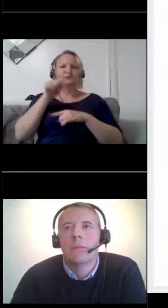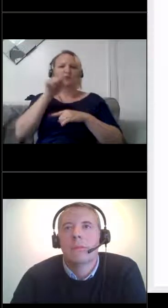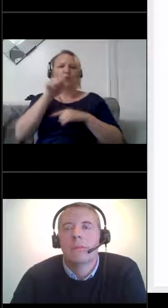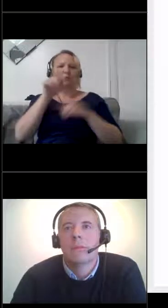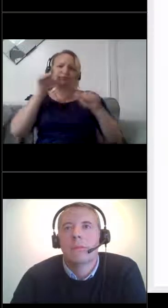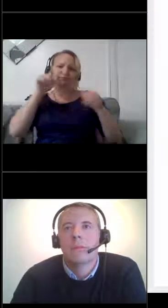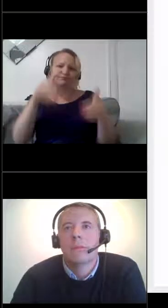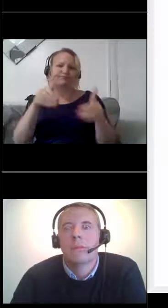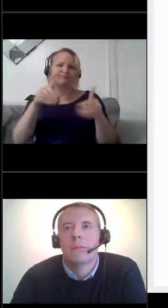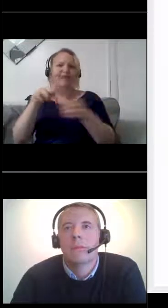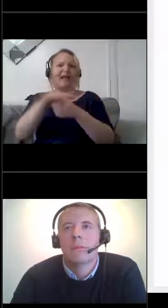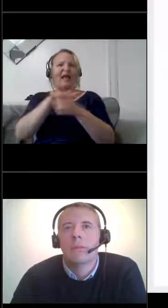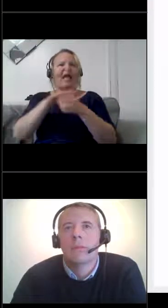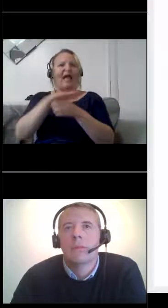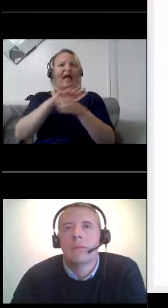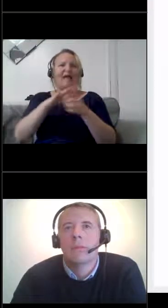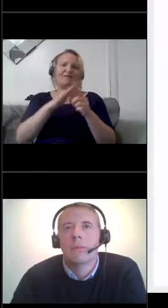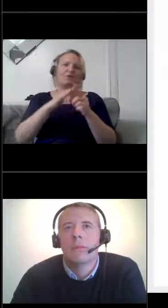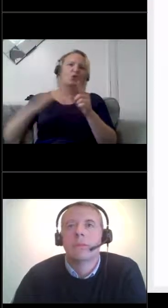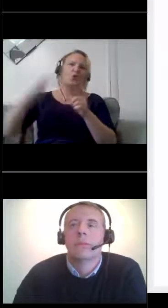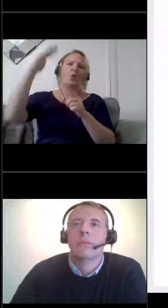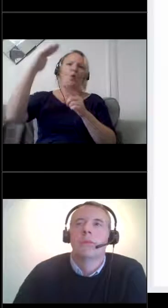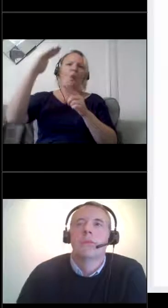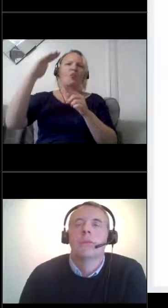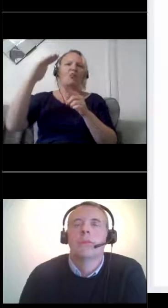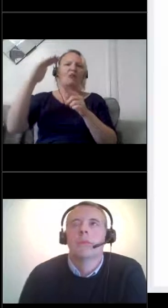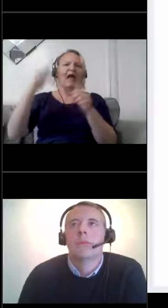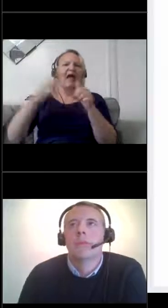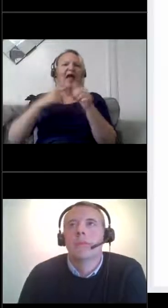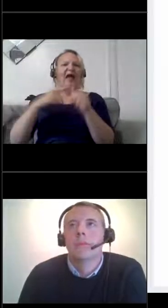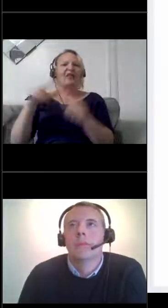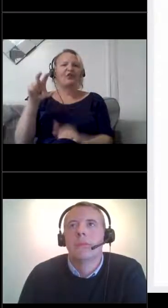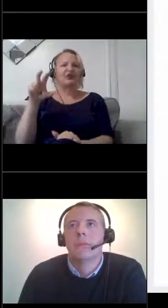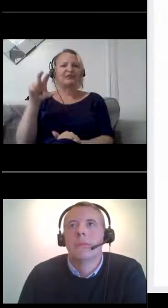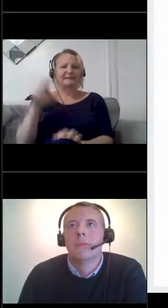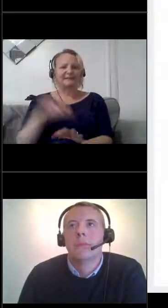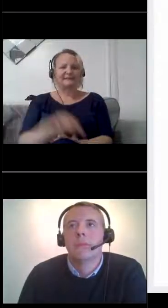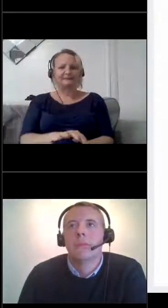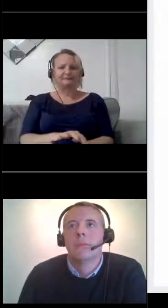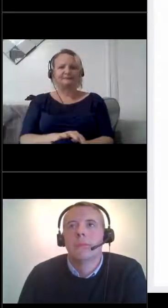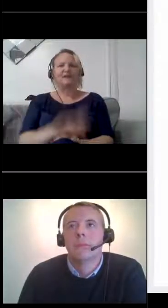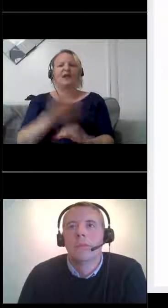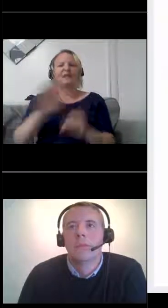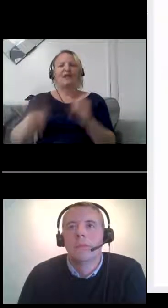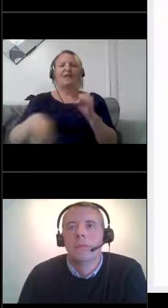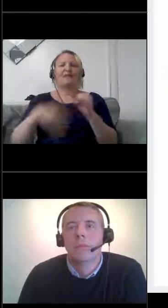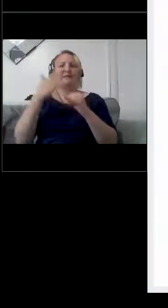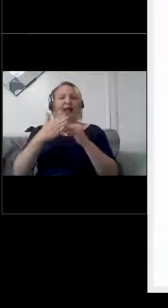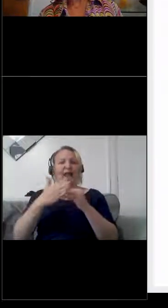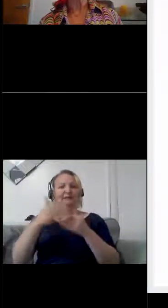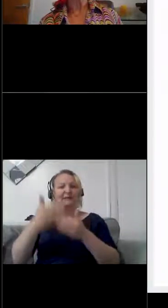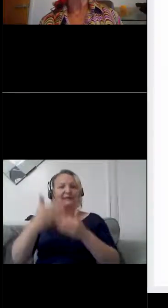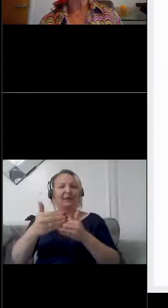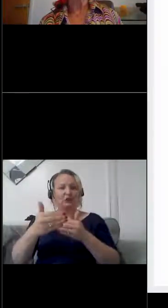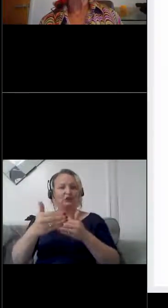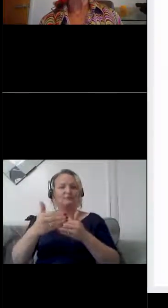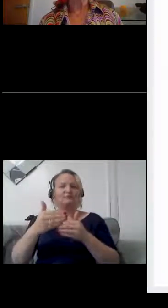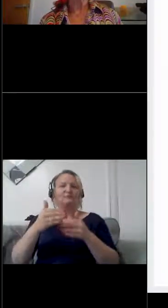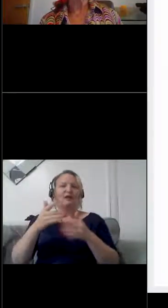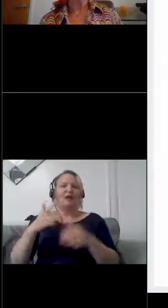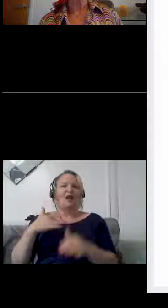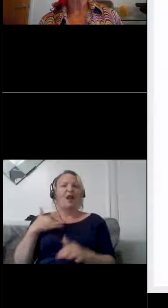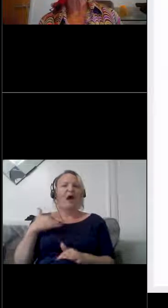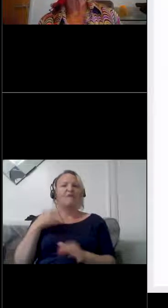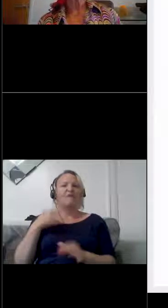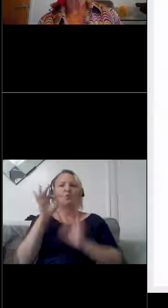the area north of the A13. And the final section will be a live Q&A session where our chaps who have just